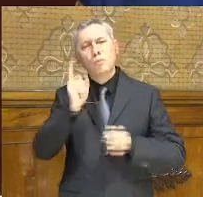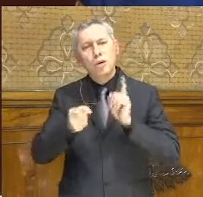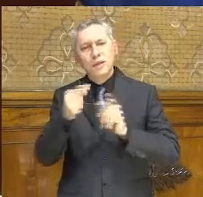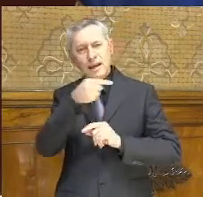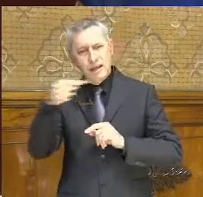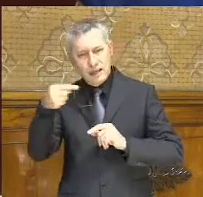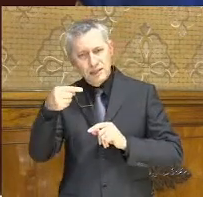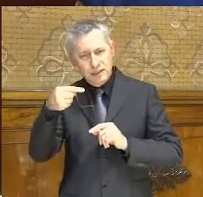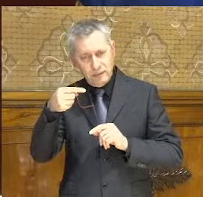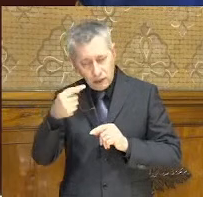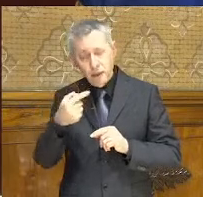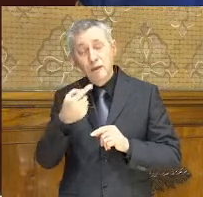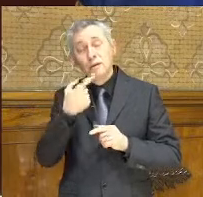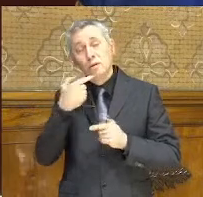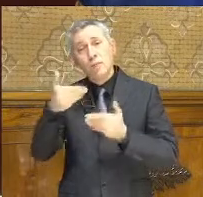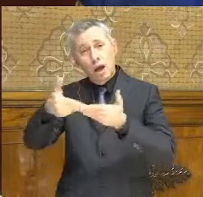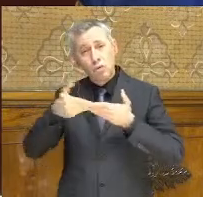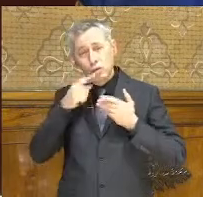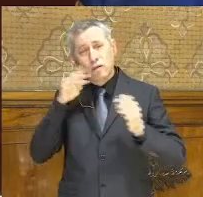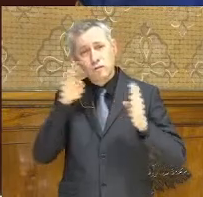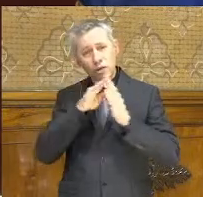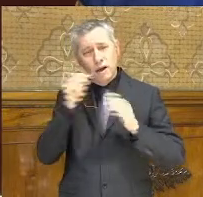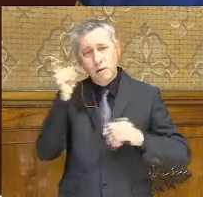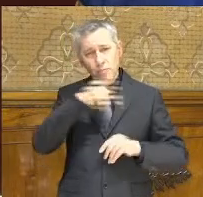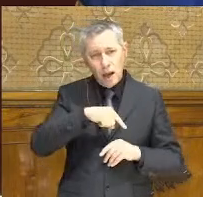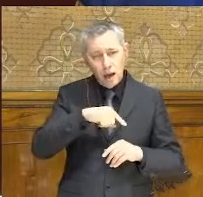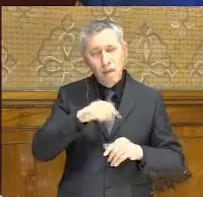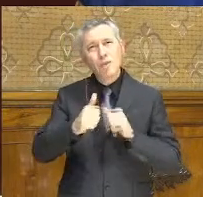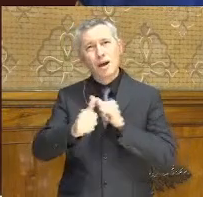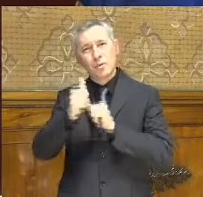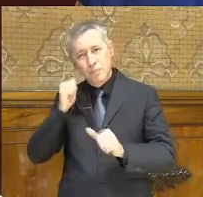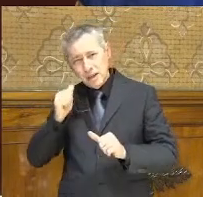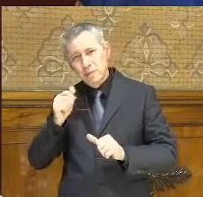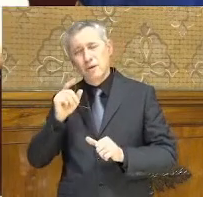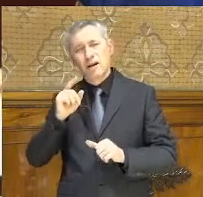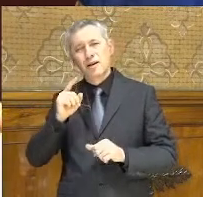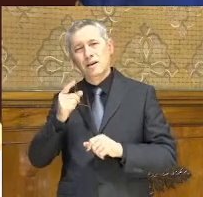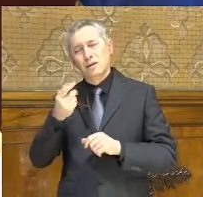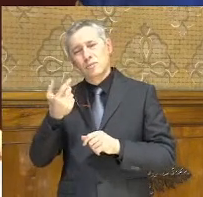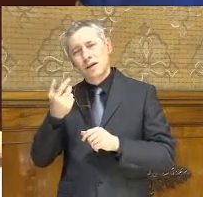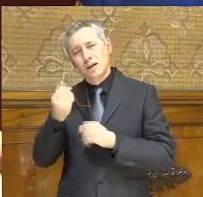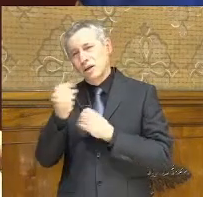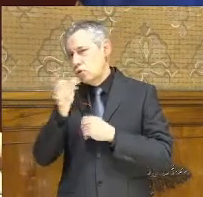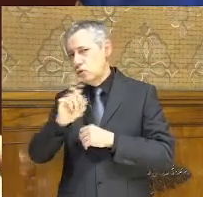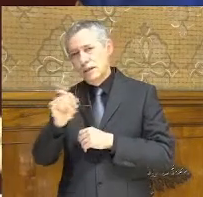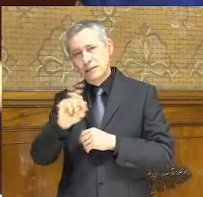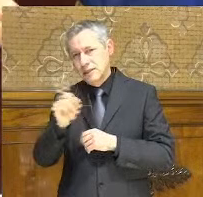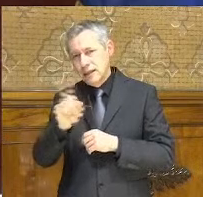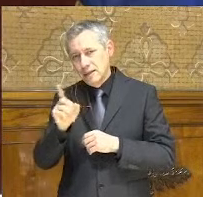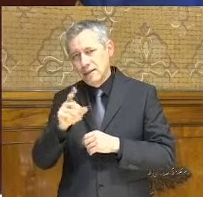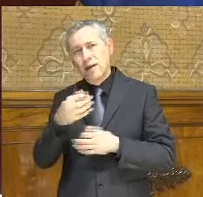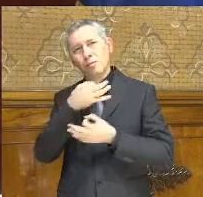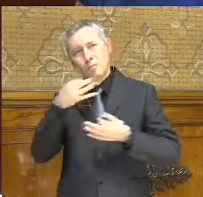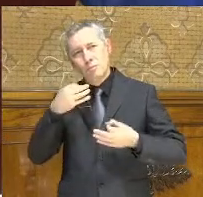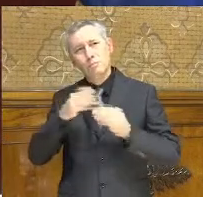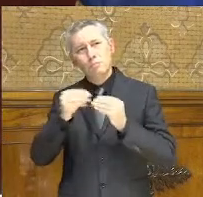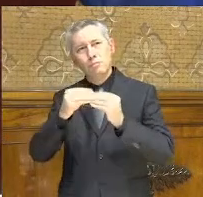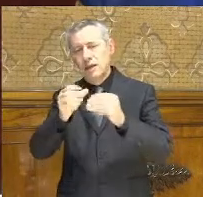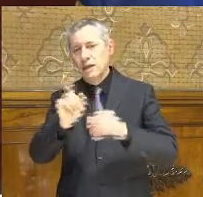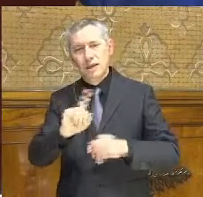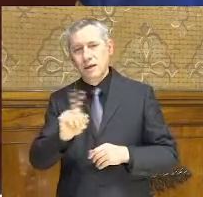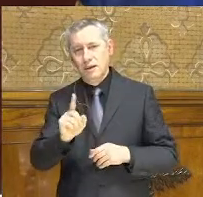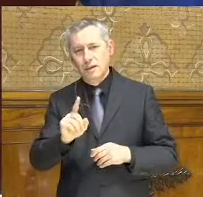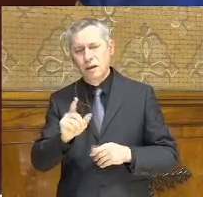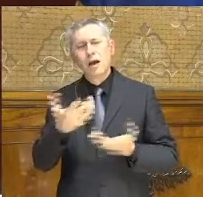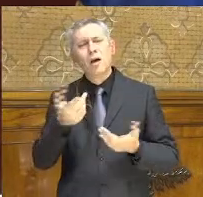evil before it tells us how to pursue the good. Thus, negative moral politics should